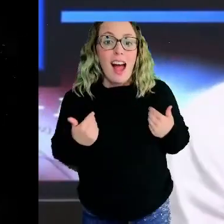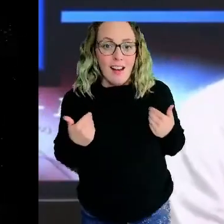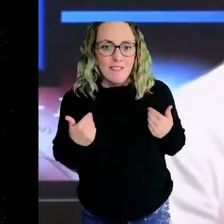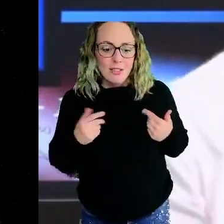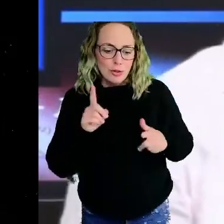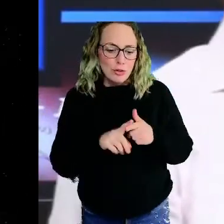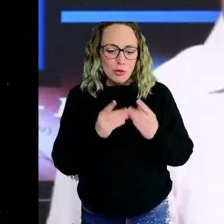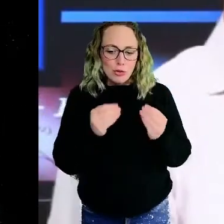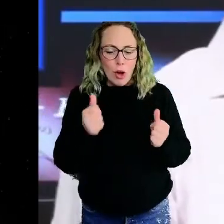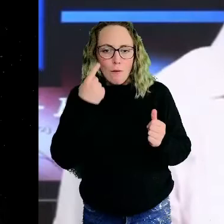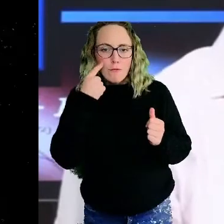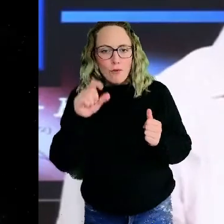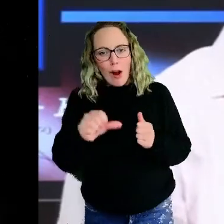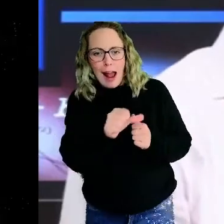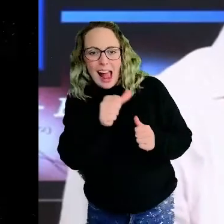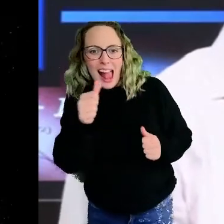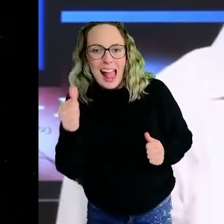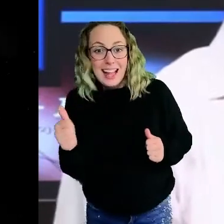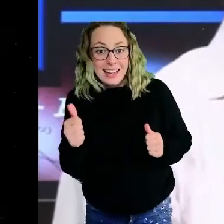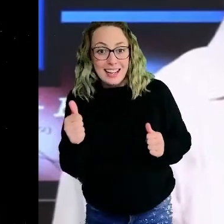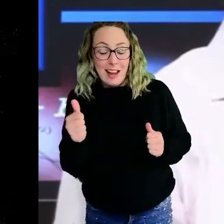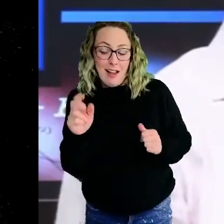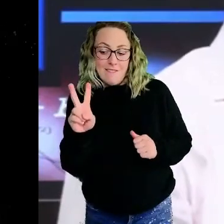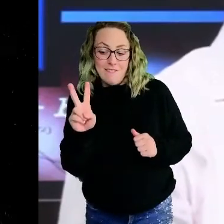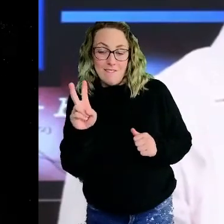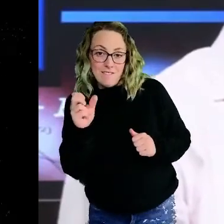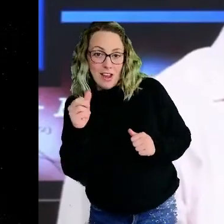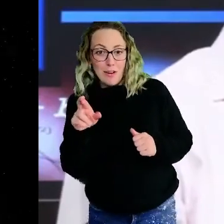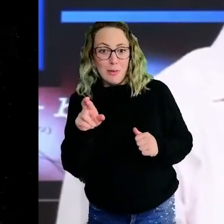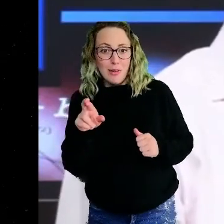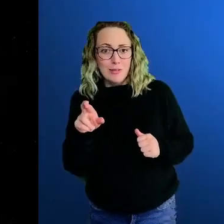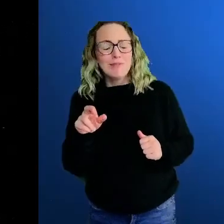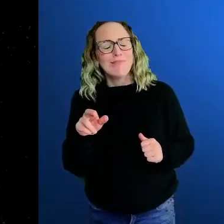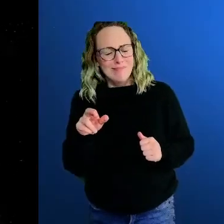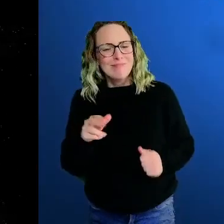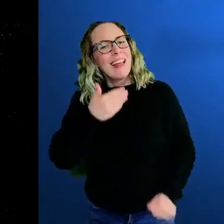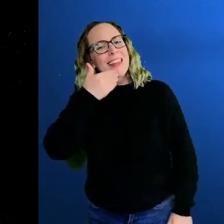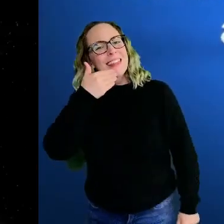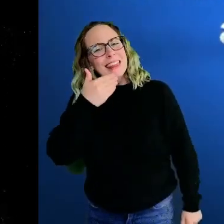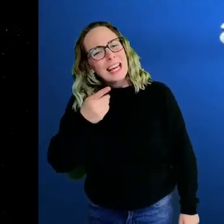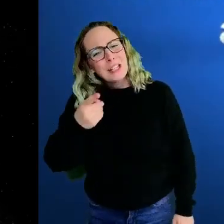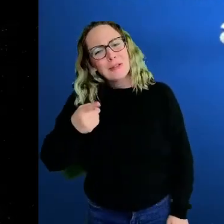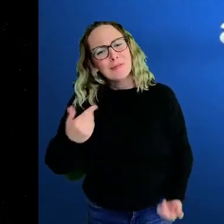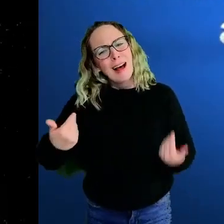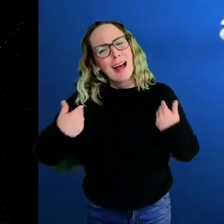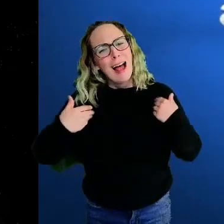variable. Thank you. Have a great day.